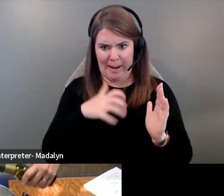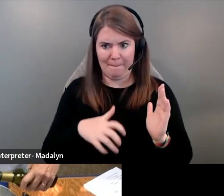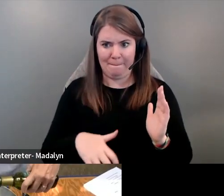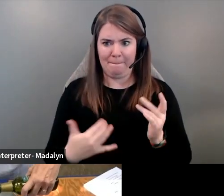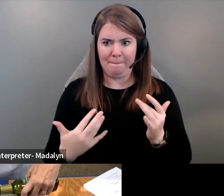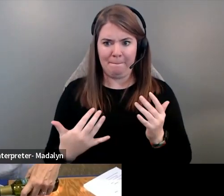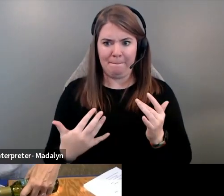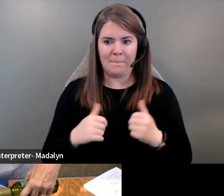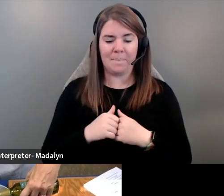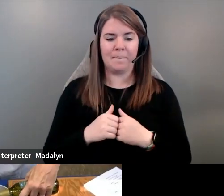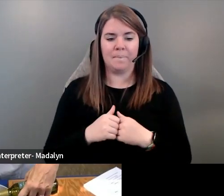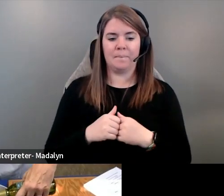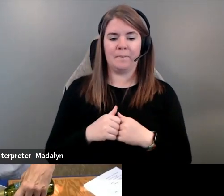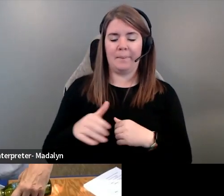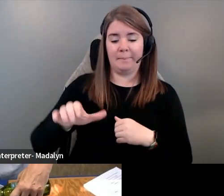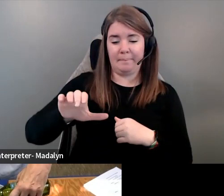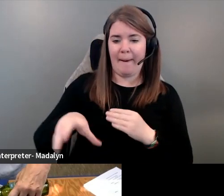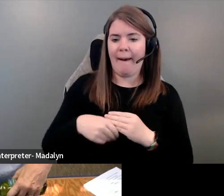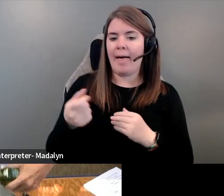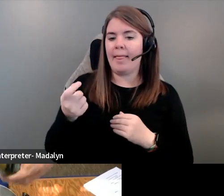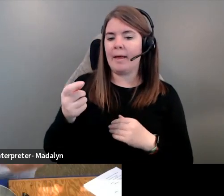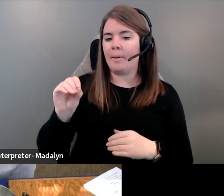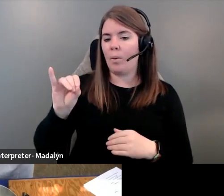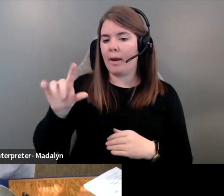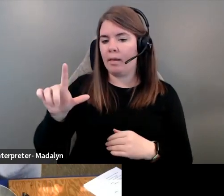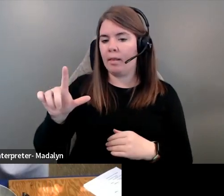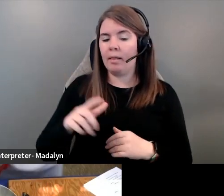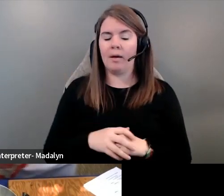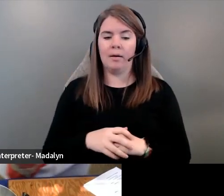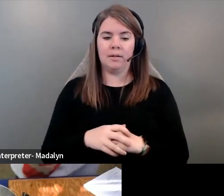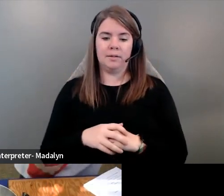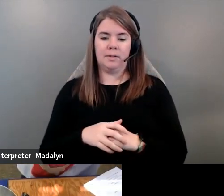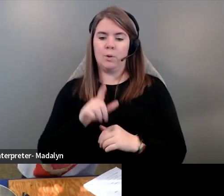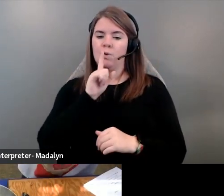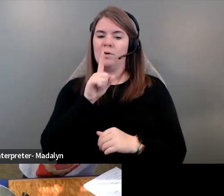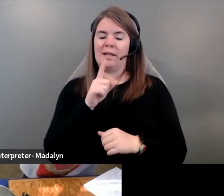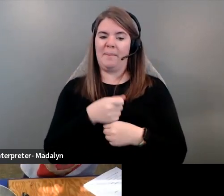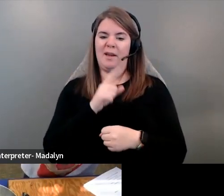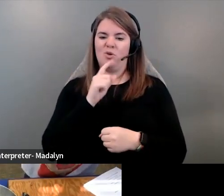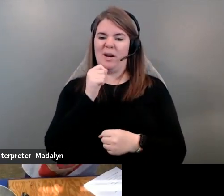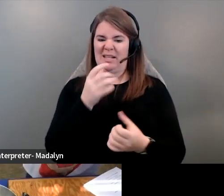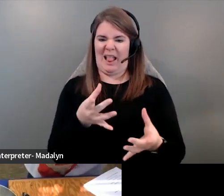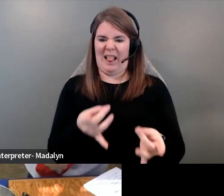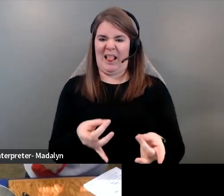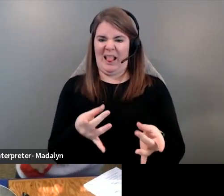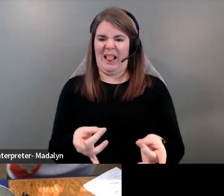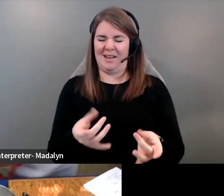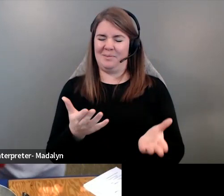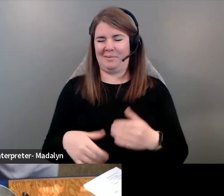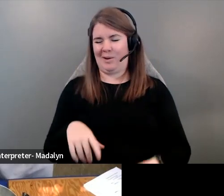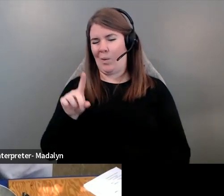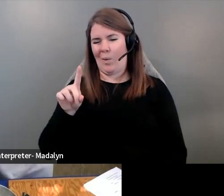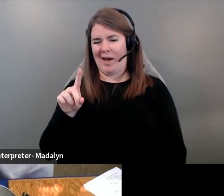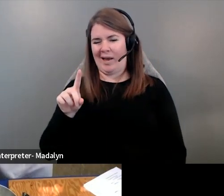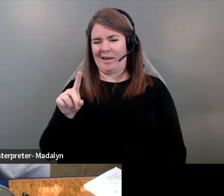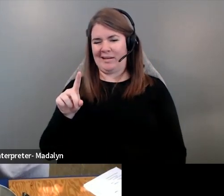I'm going to add a little oil to the pan. This is mostly just to keep it from sticking. So maybe a tablespoon is